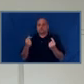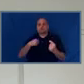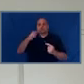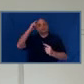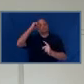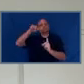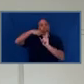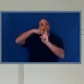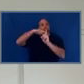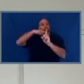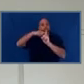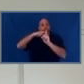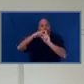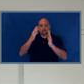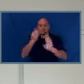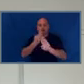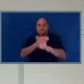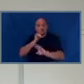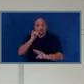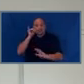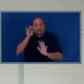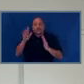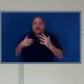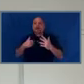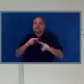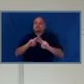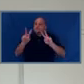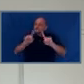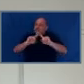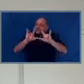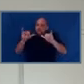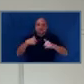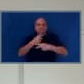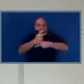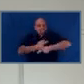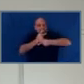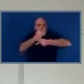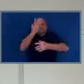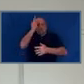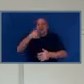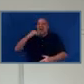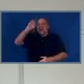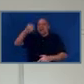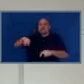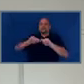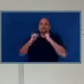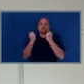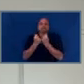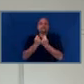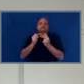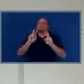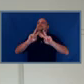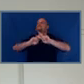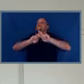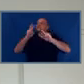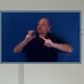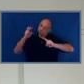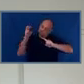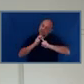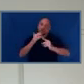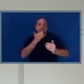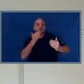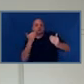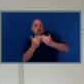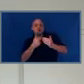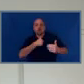optimism, because this team is exceptional. And I know we had done everything possible to minimize the